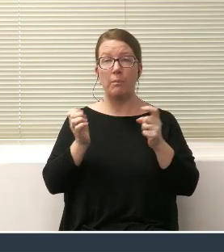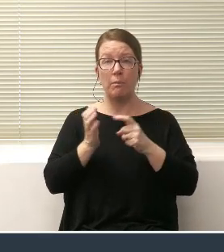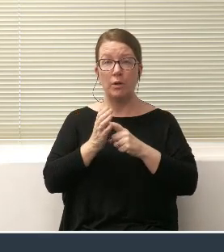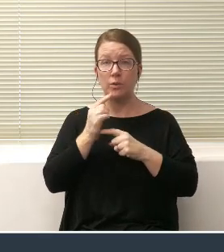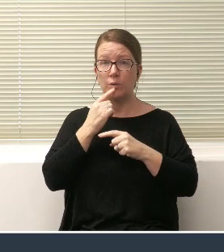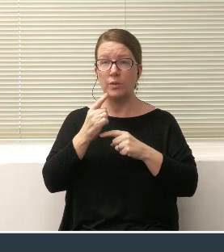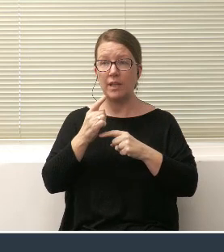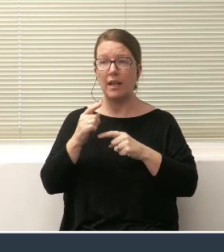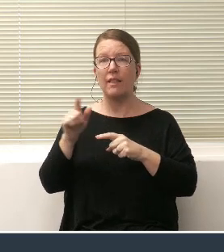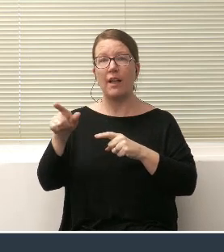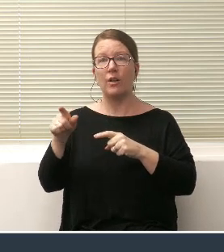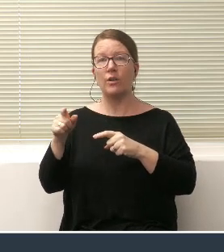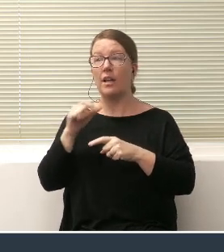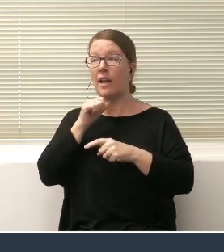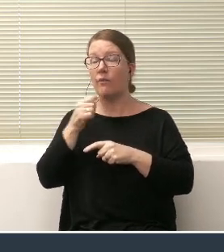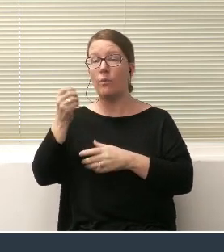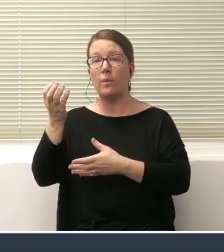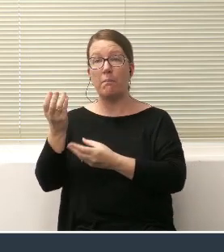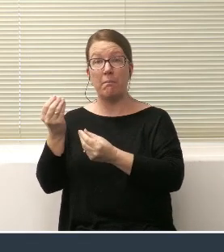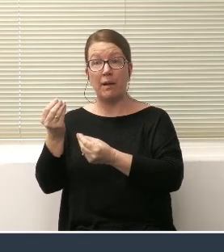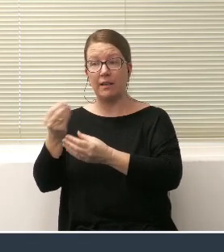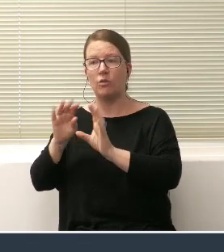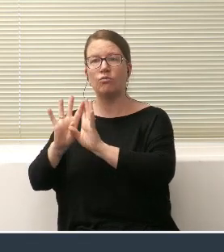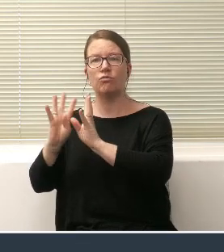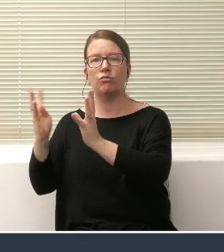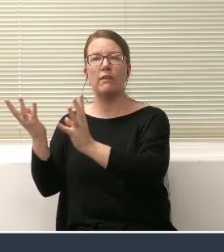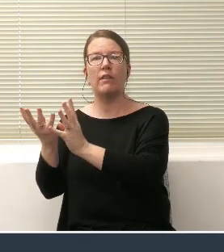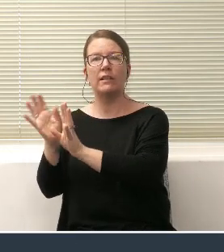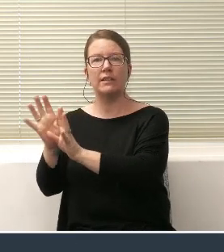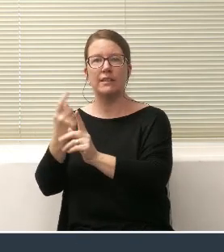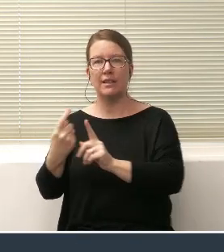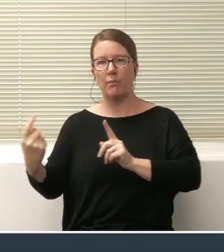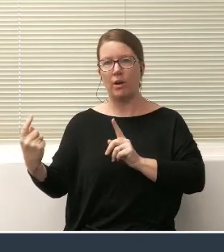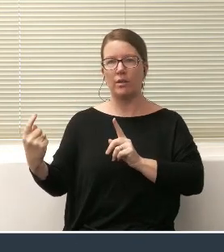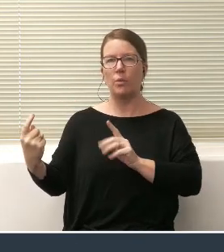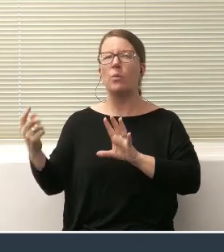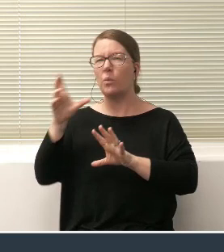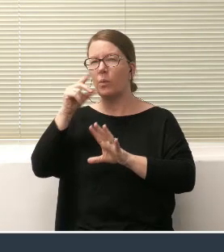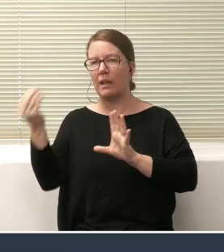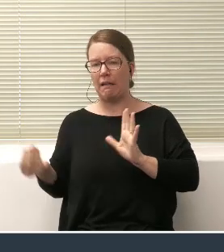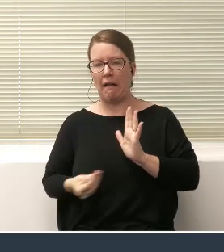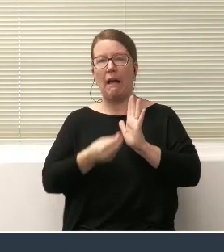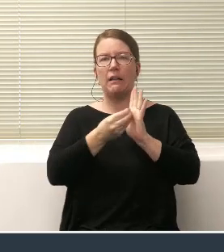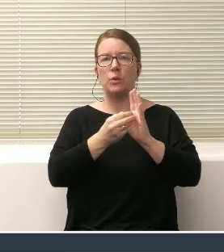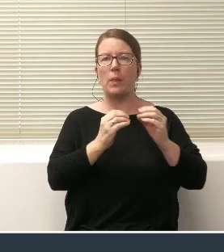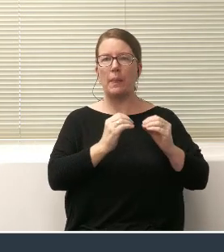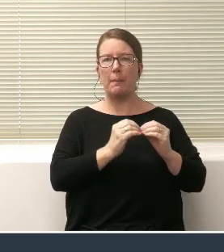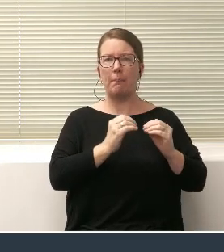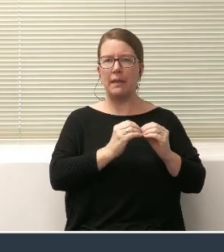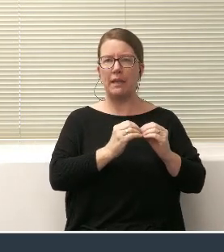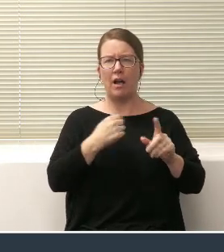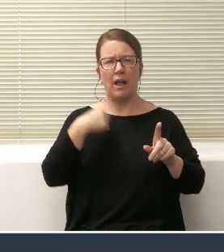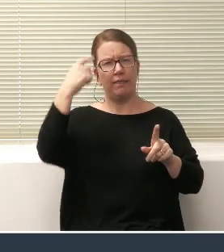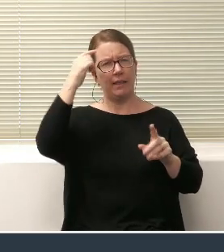sale would be ring-fenced for retirement housing, and we could just add that onto the B that you had. I think it was a